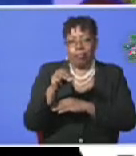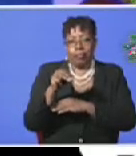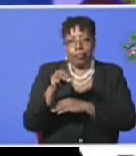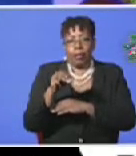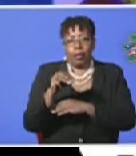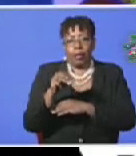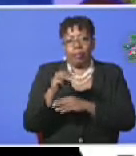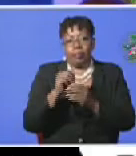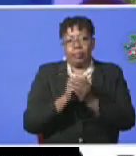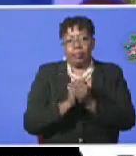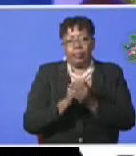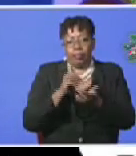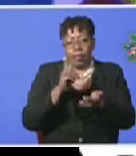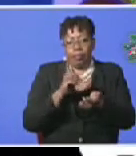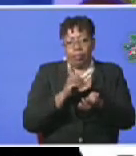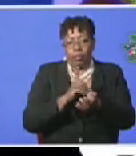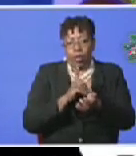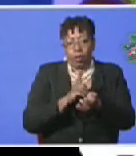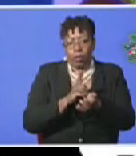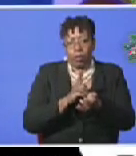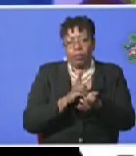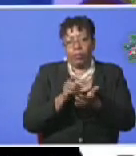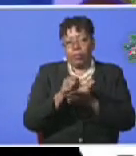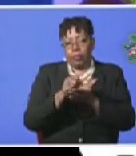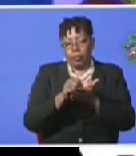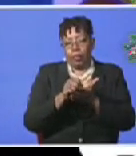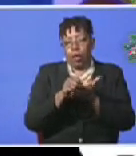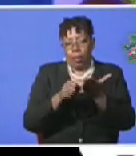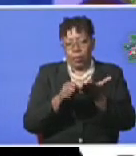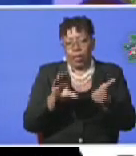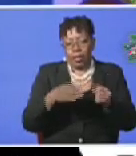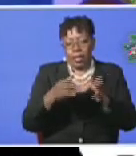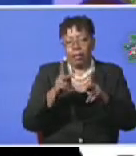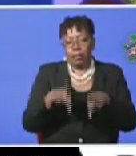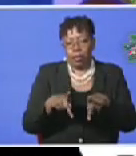but a pathologist report will be conducted to determine the exact cause of death.